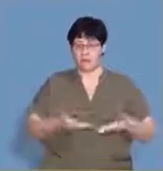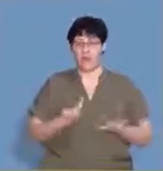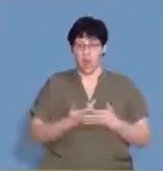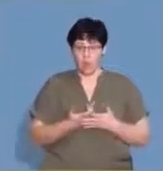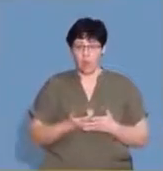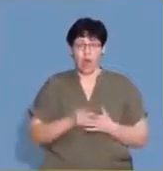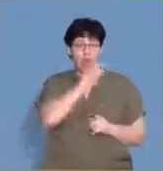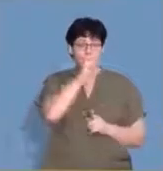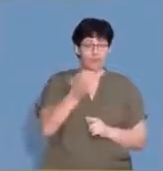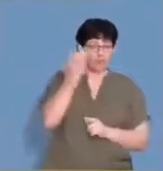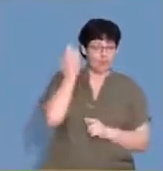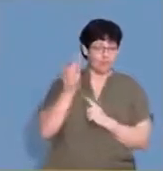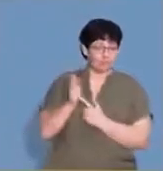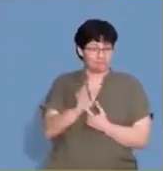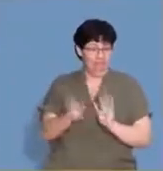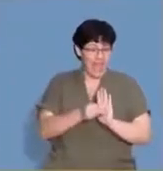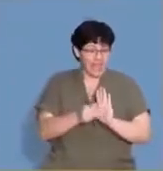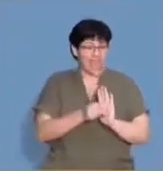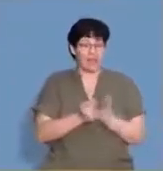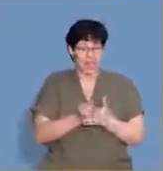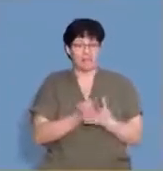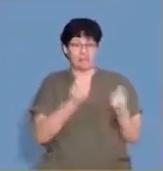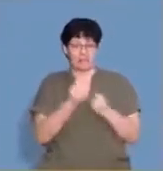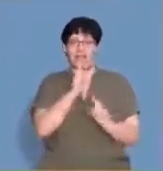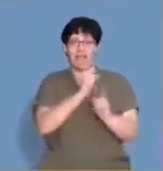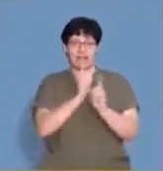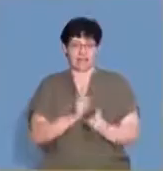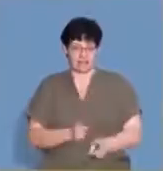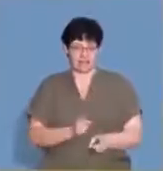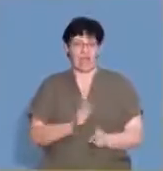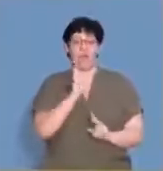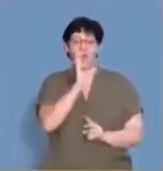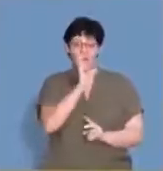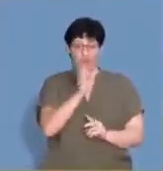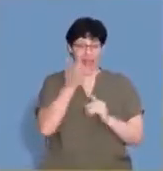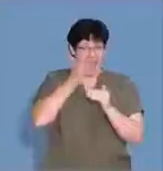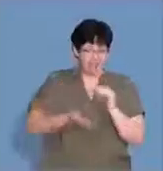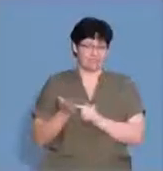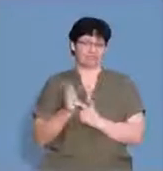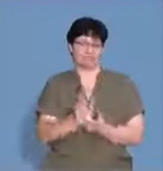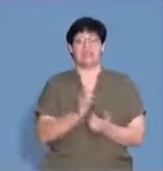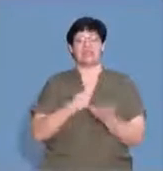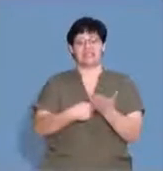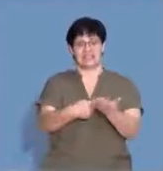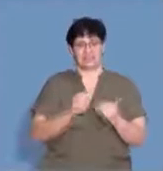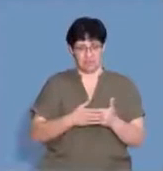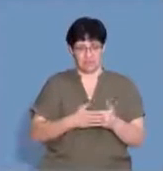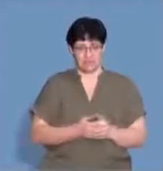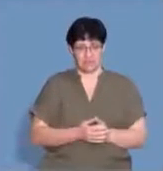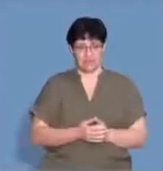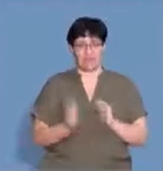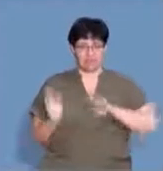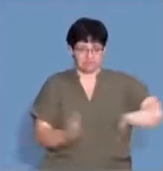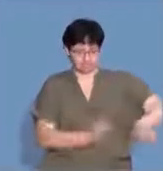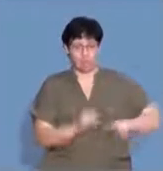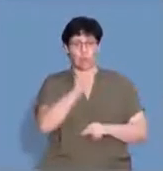interacted with that question that we had on the app and that you've put in your answer. We will discuss it at the end of the show. Let's move on to the